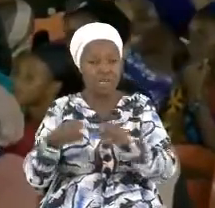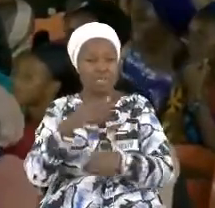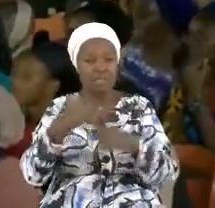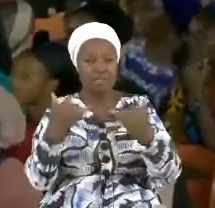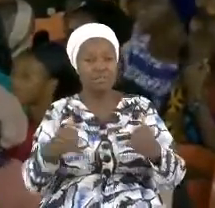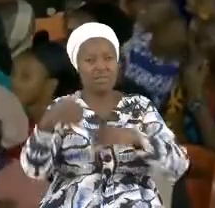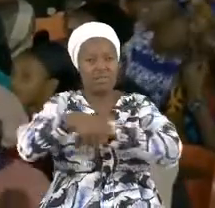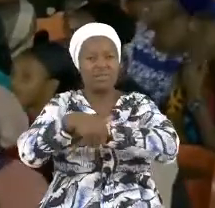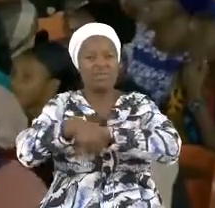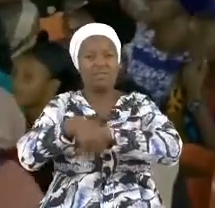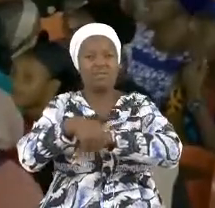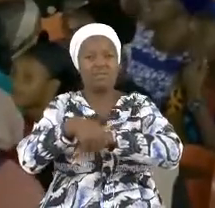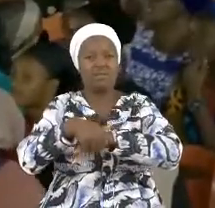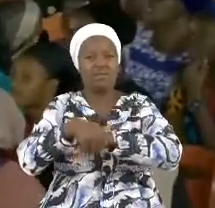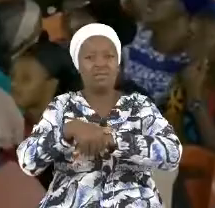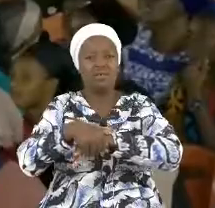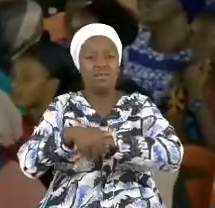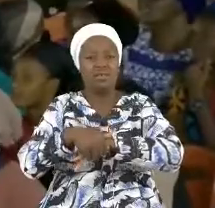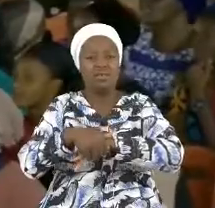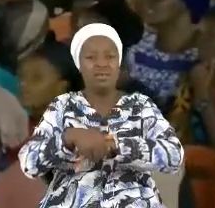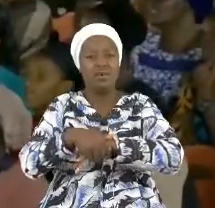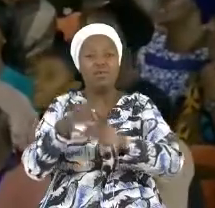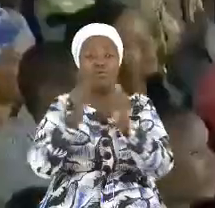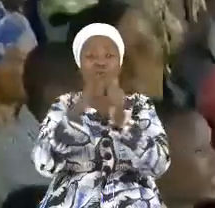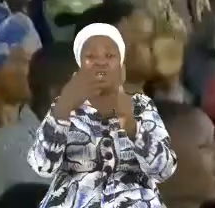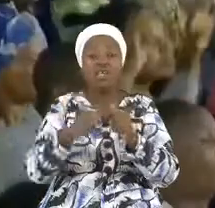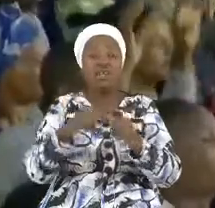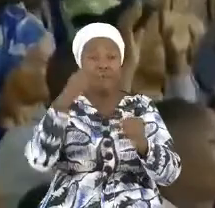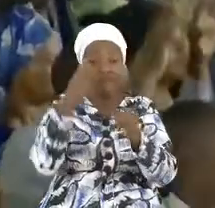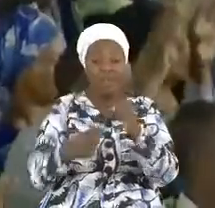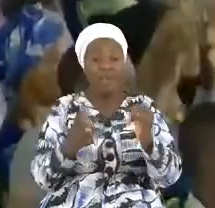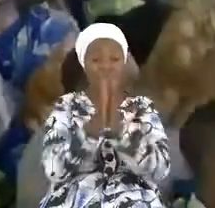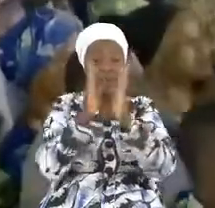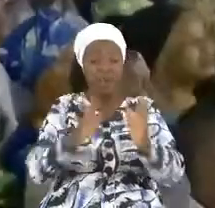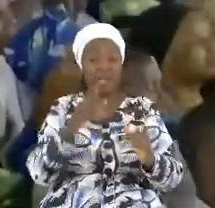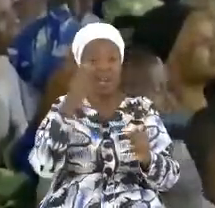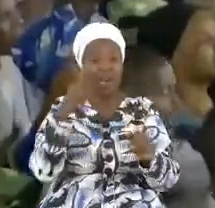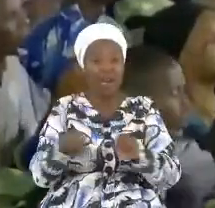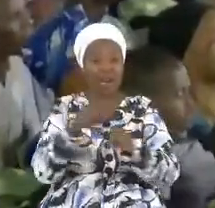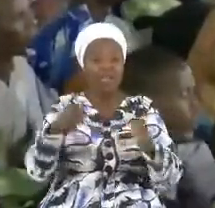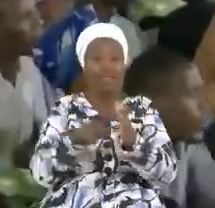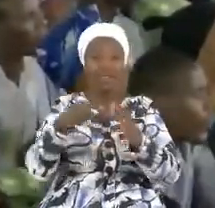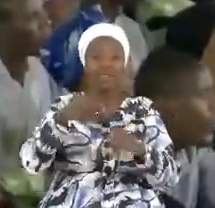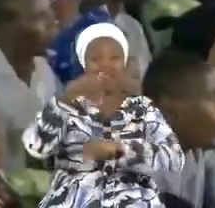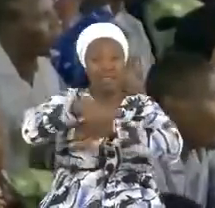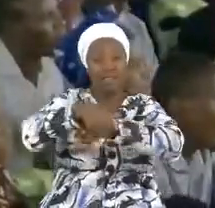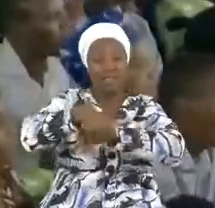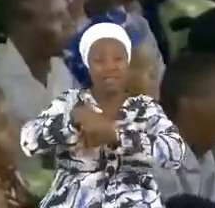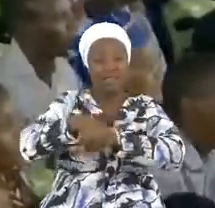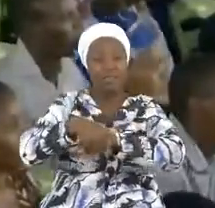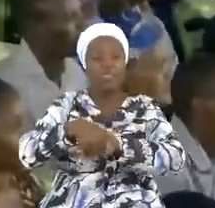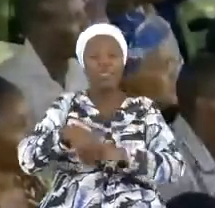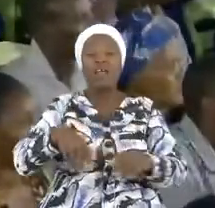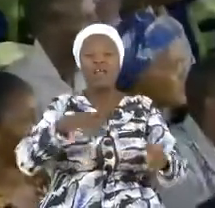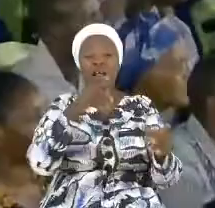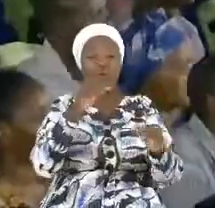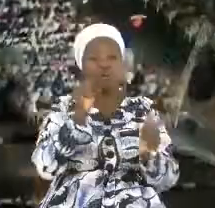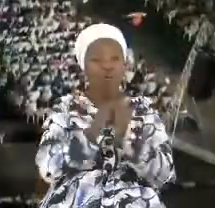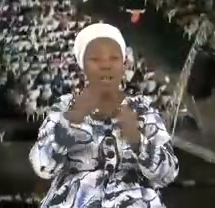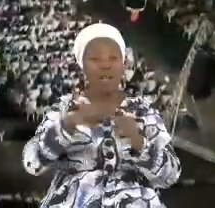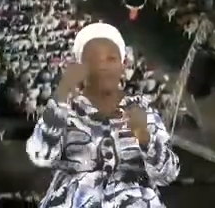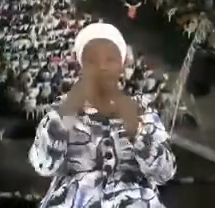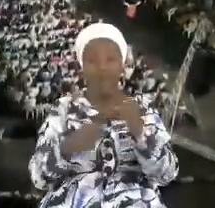Well, the final prayer, like tonight. Well, the final amen, like